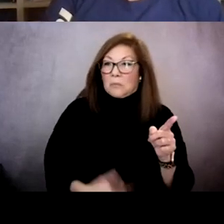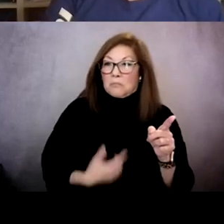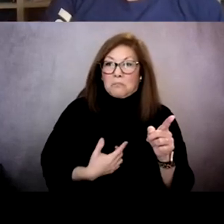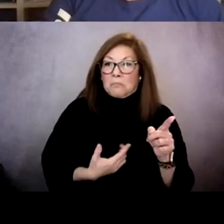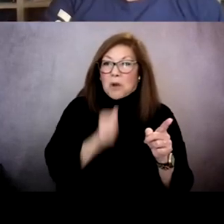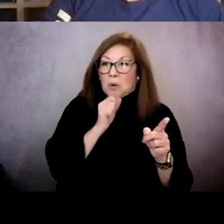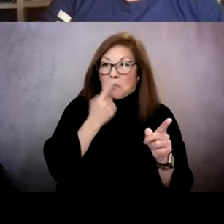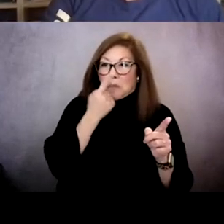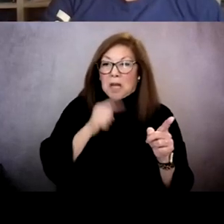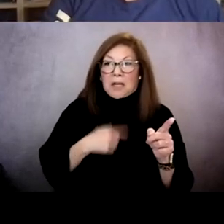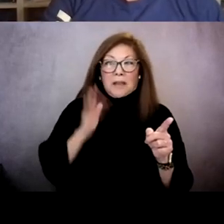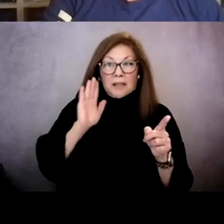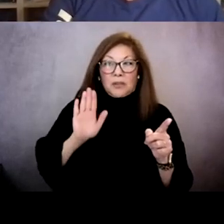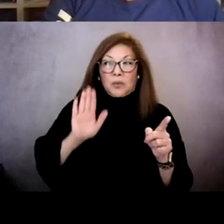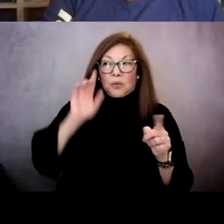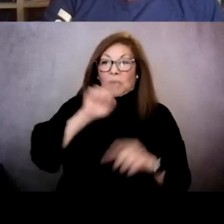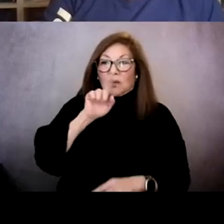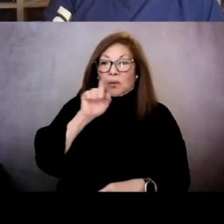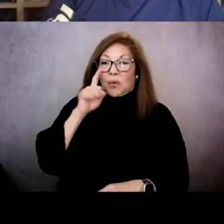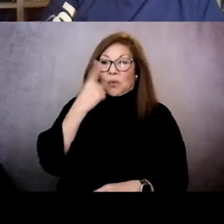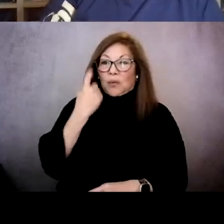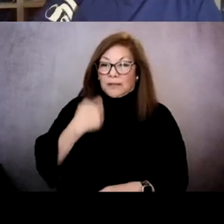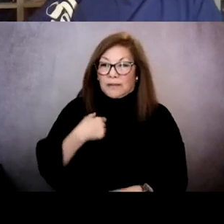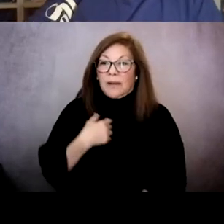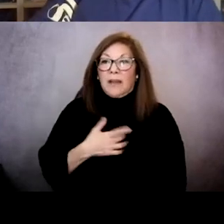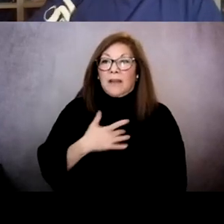I think it's a great question. It feels